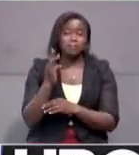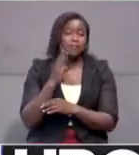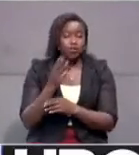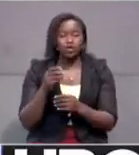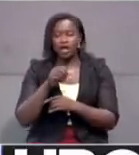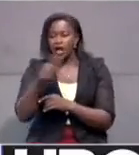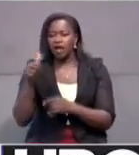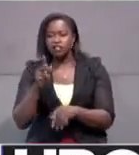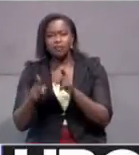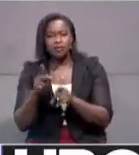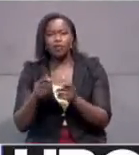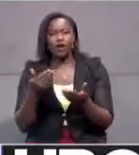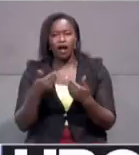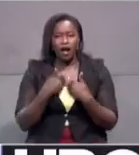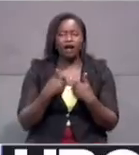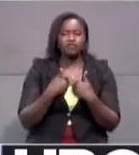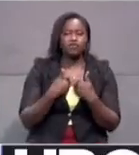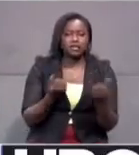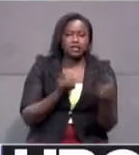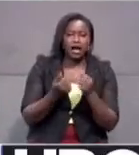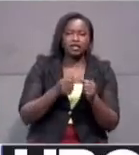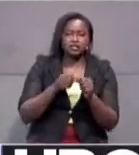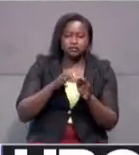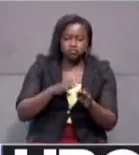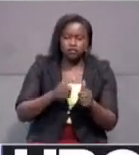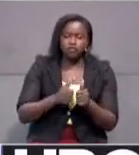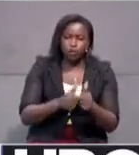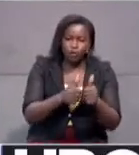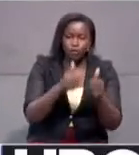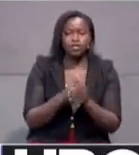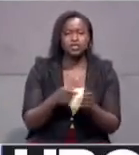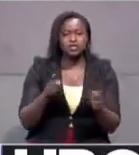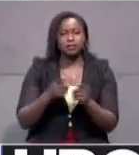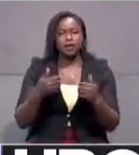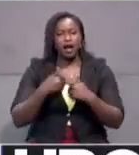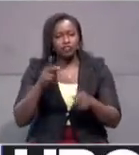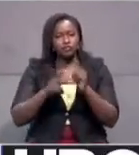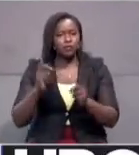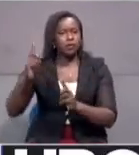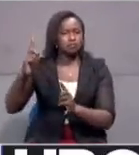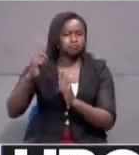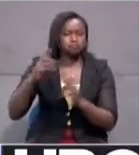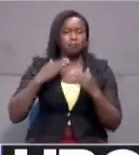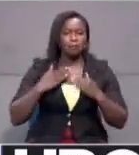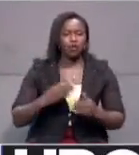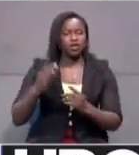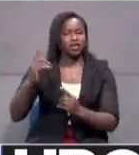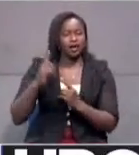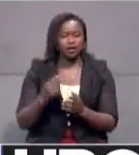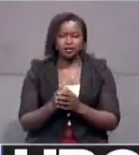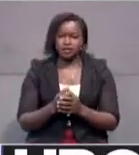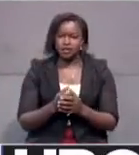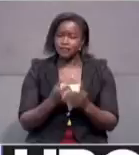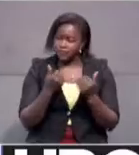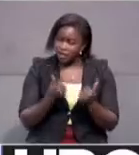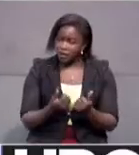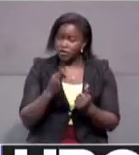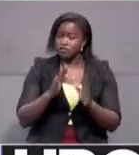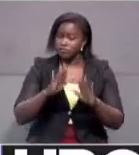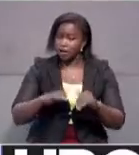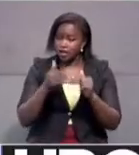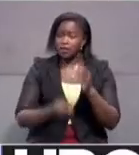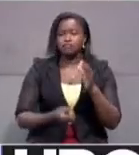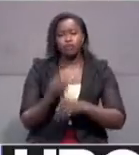got lady cars. They have escorts with them. They are kings in their entities. Now, if this law was passed by